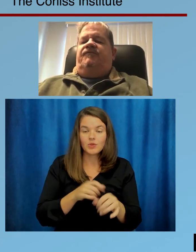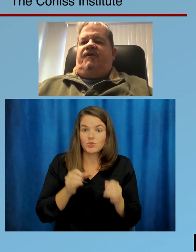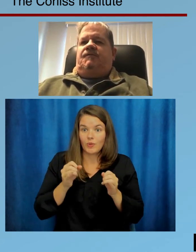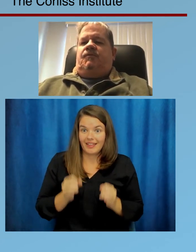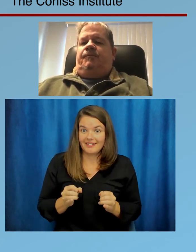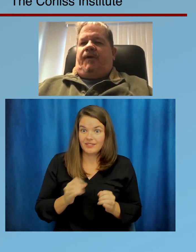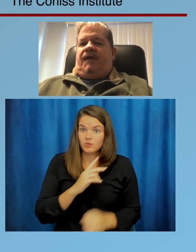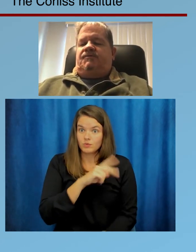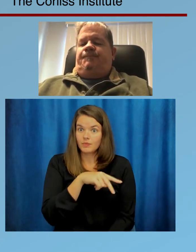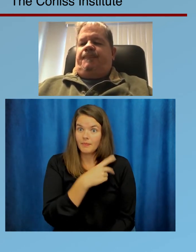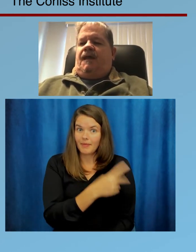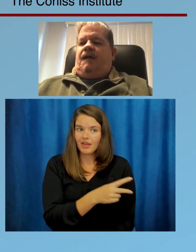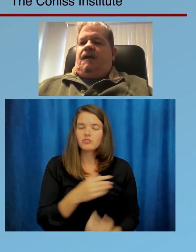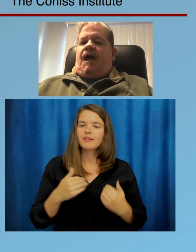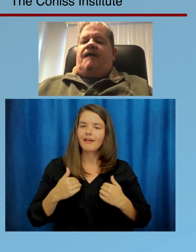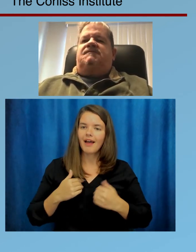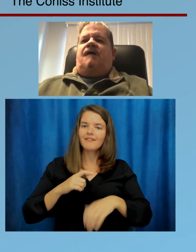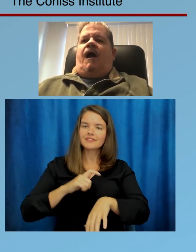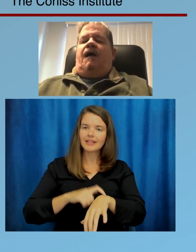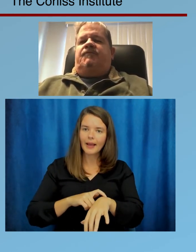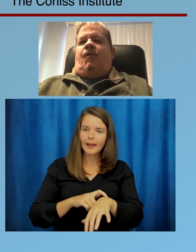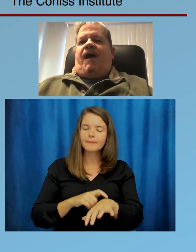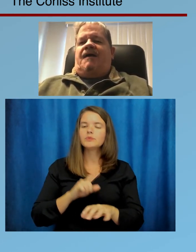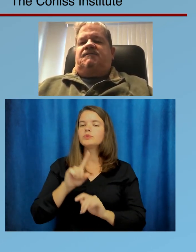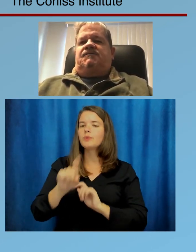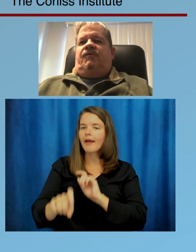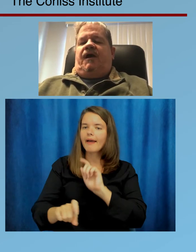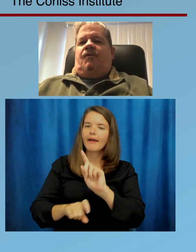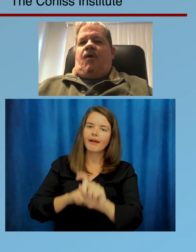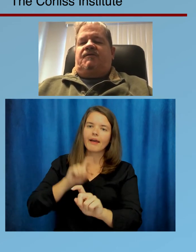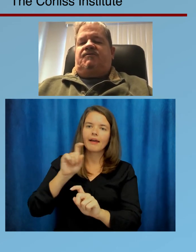the individual patient has time to